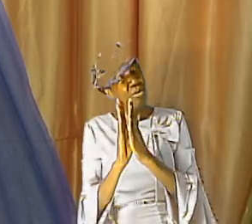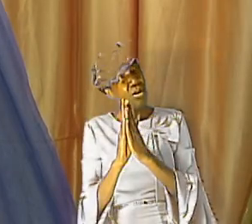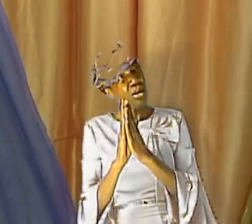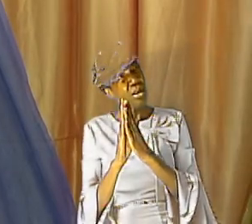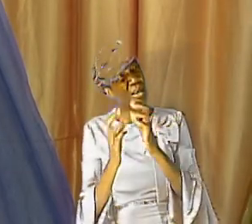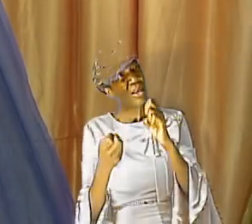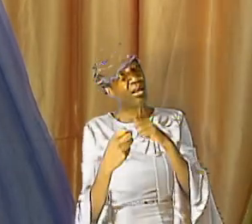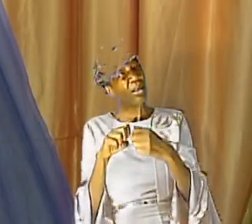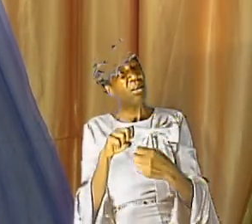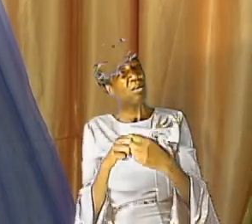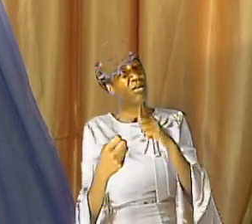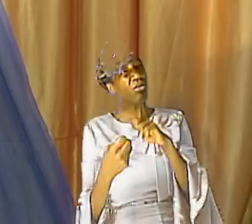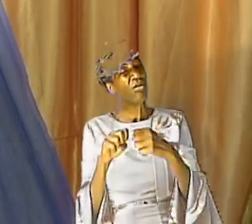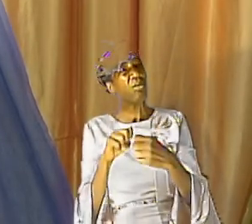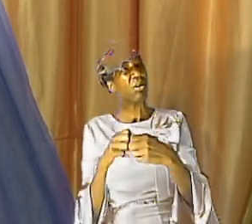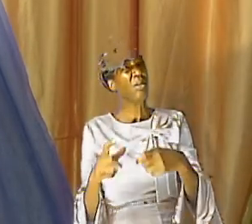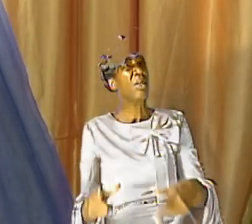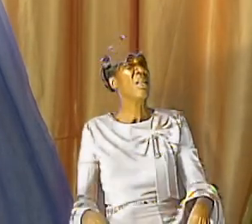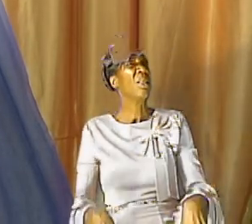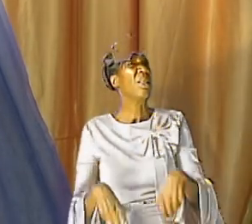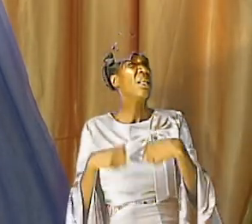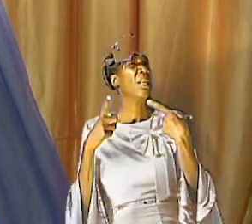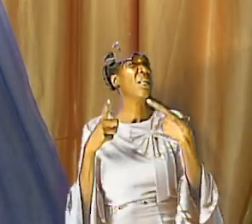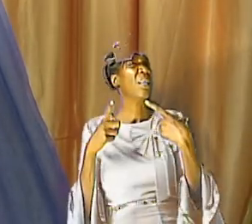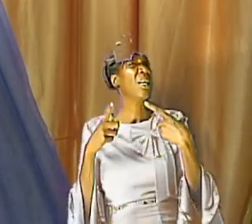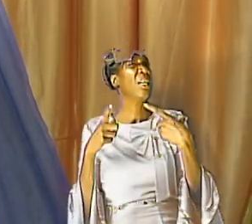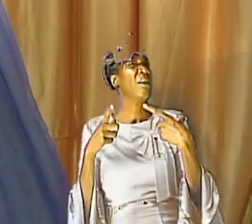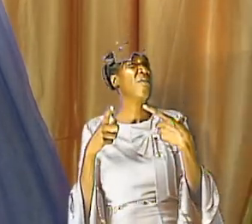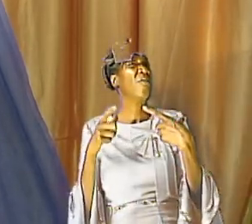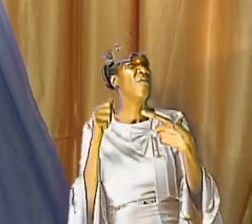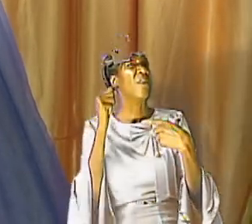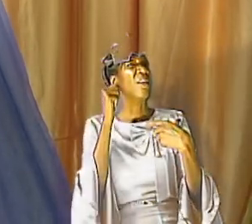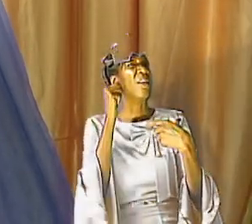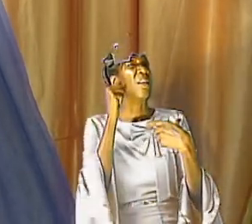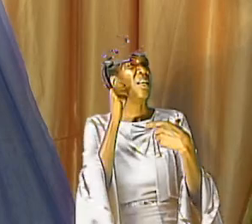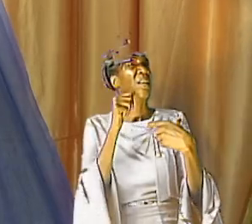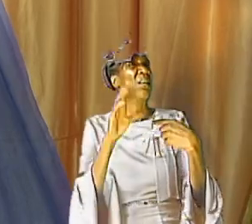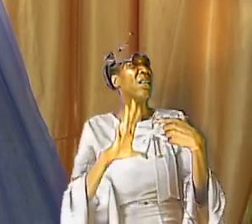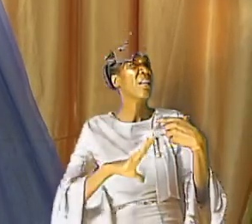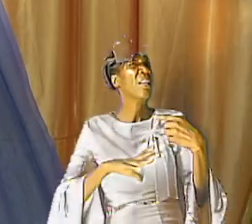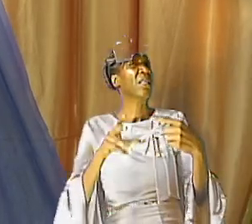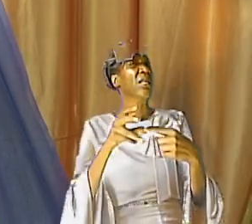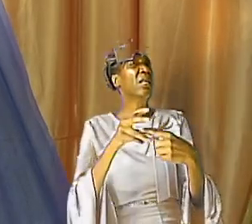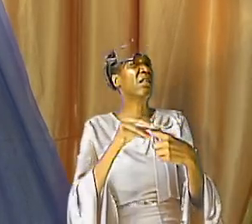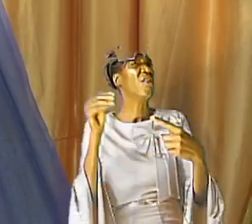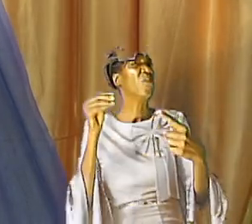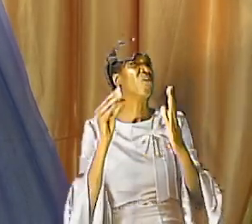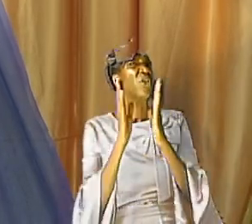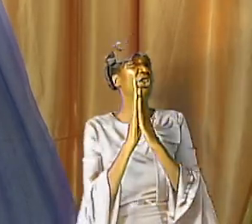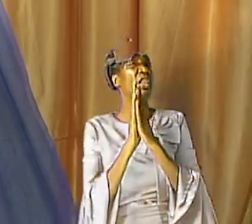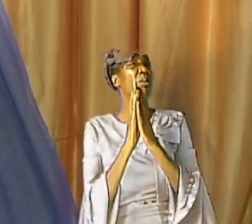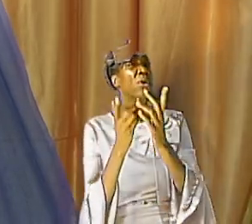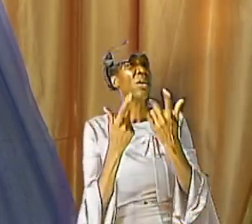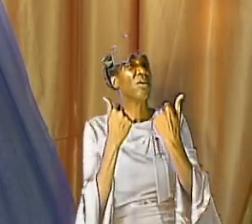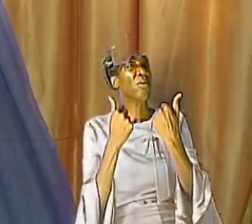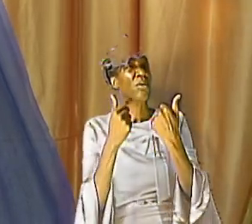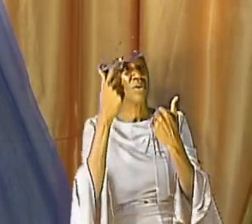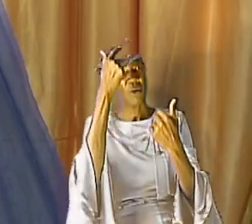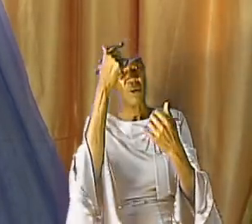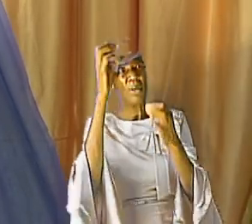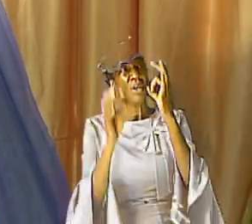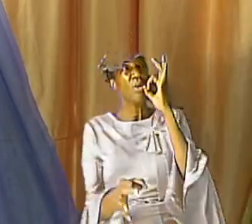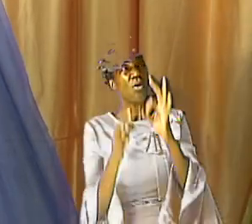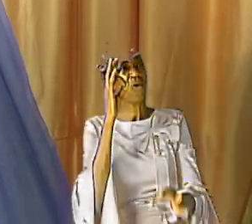troubles in life. Desreen Rochester is requesting a special prayer. She's expected to return to court